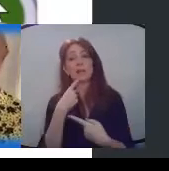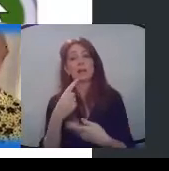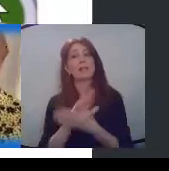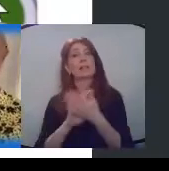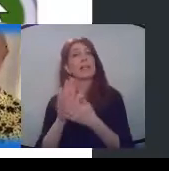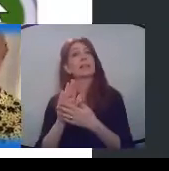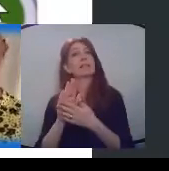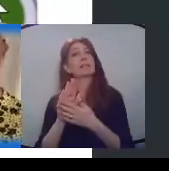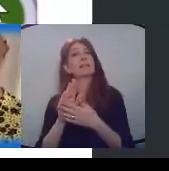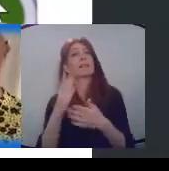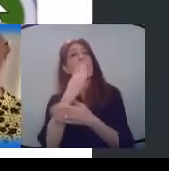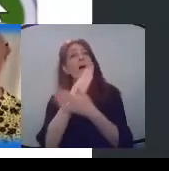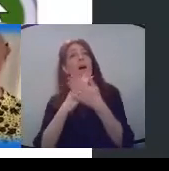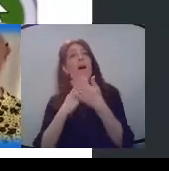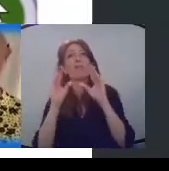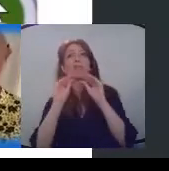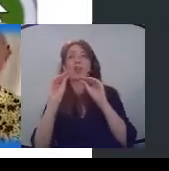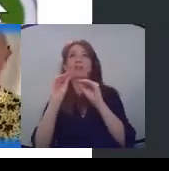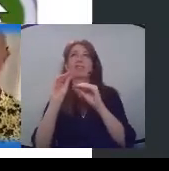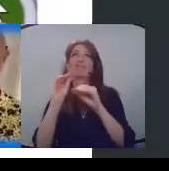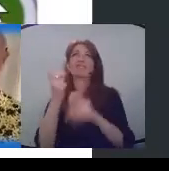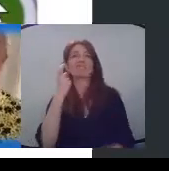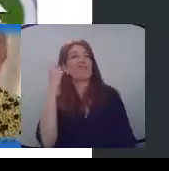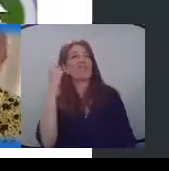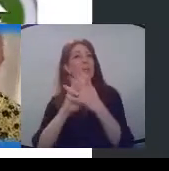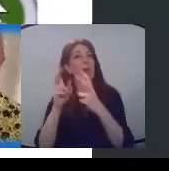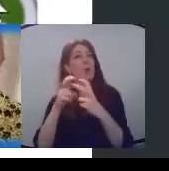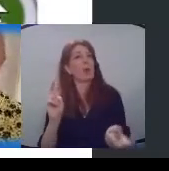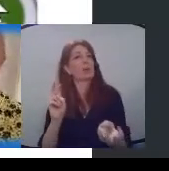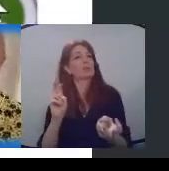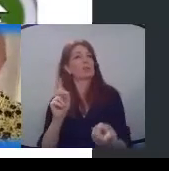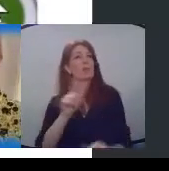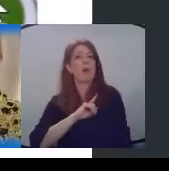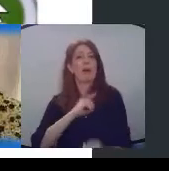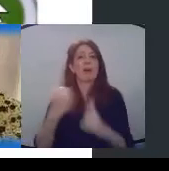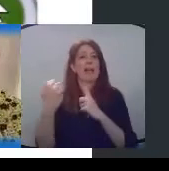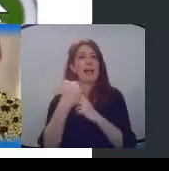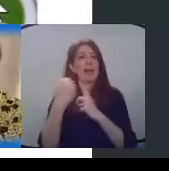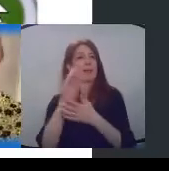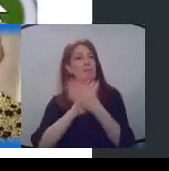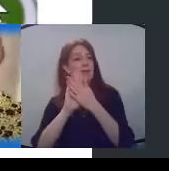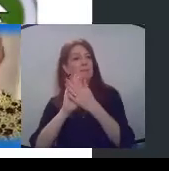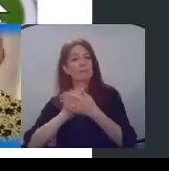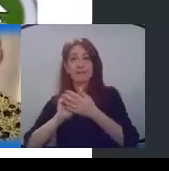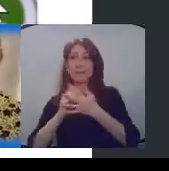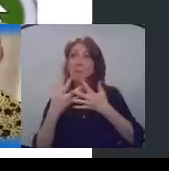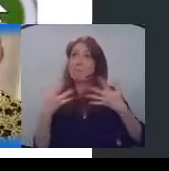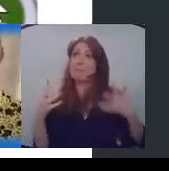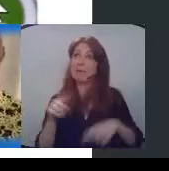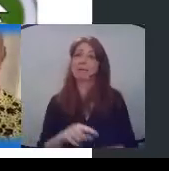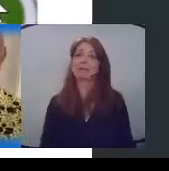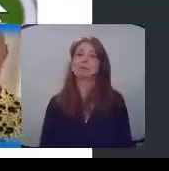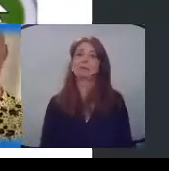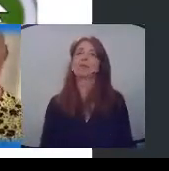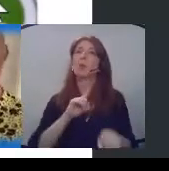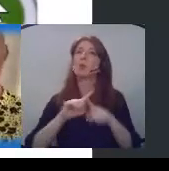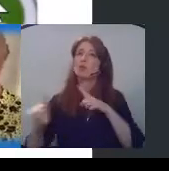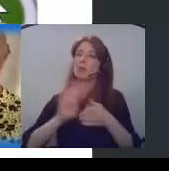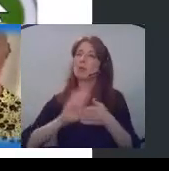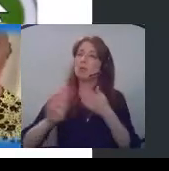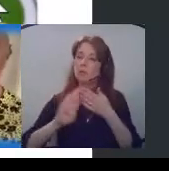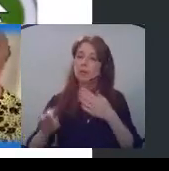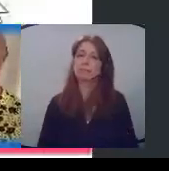that we surveyed having considered quitting. So the impact of that, if that was the case, is obviously huge. So that's what we're trying to resolve. So